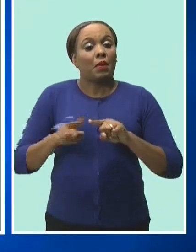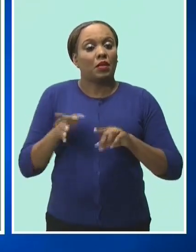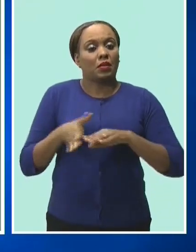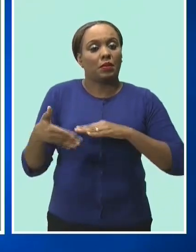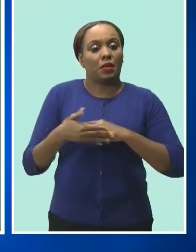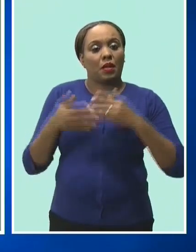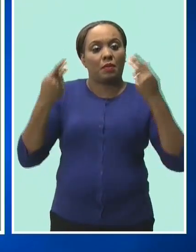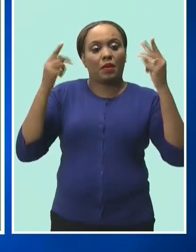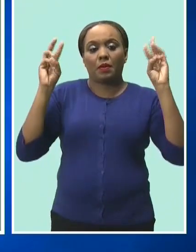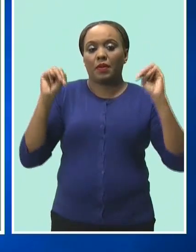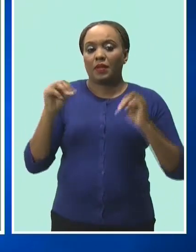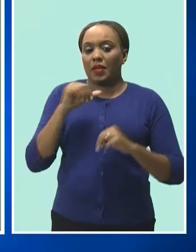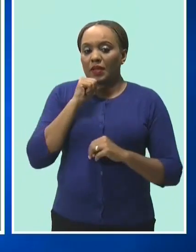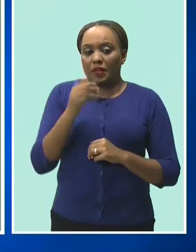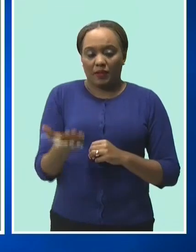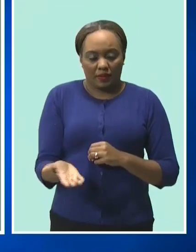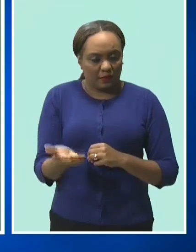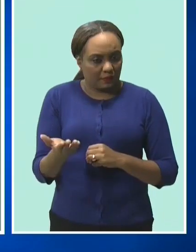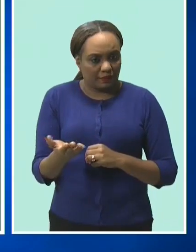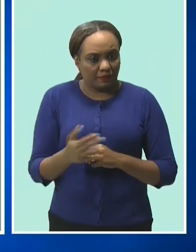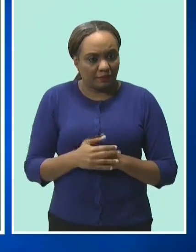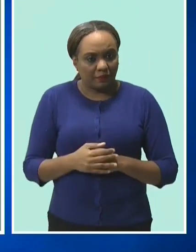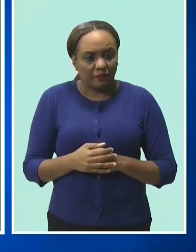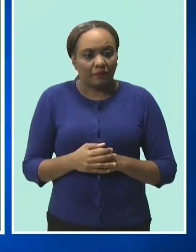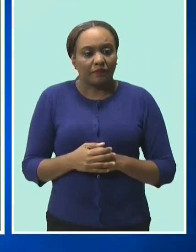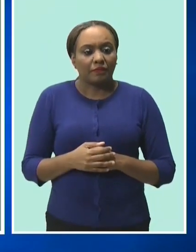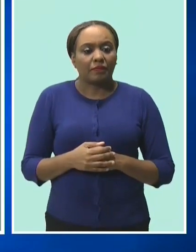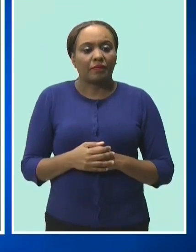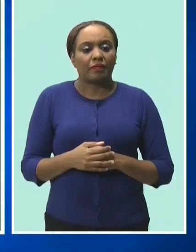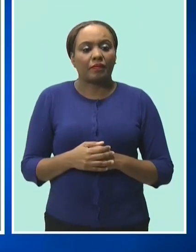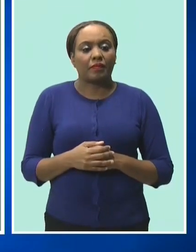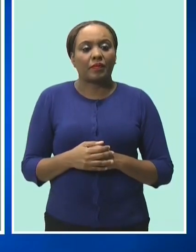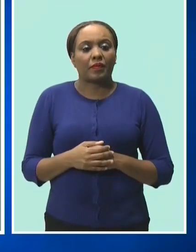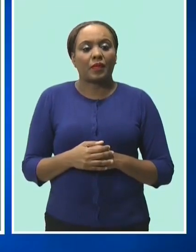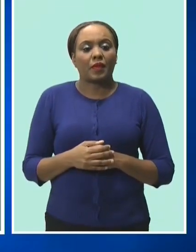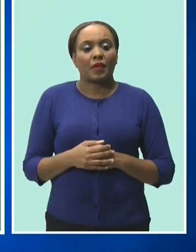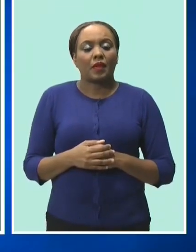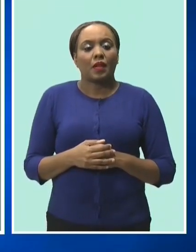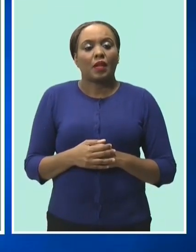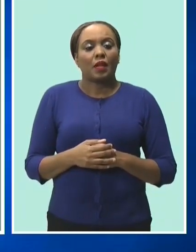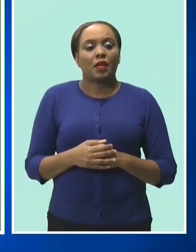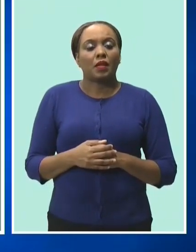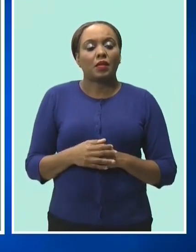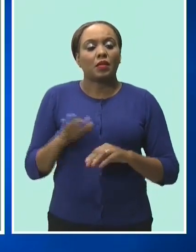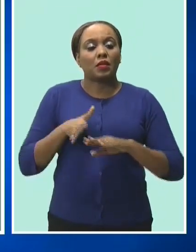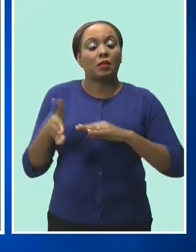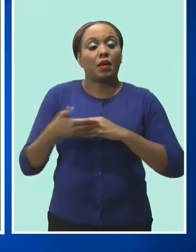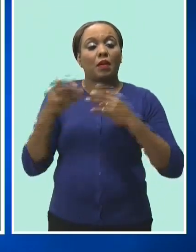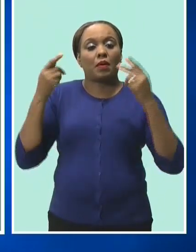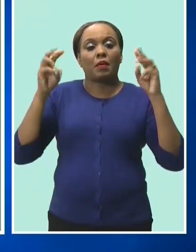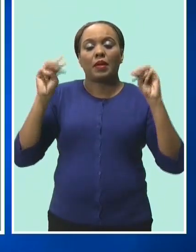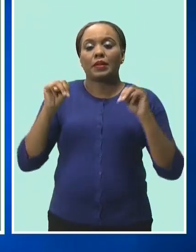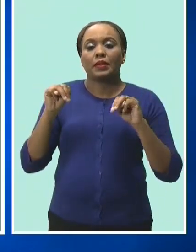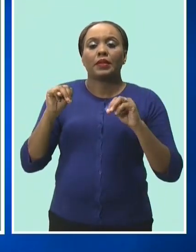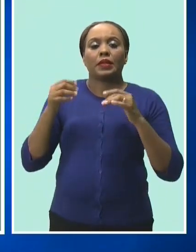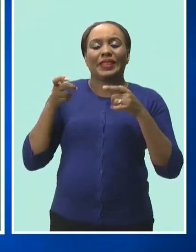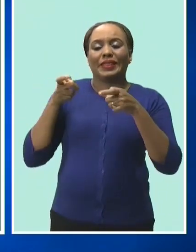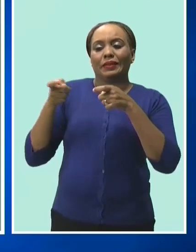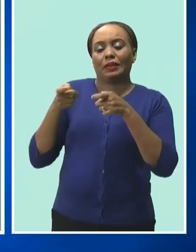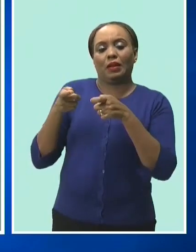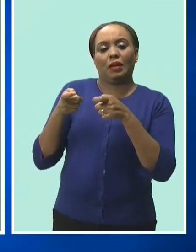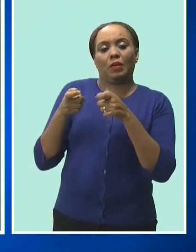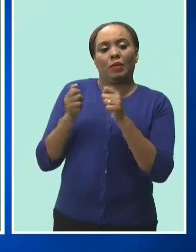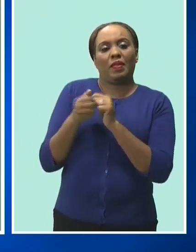Andrew Holness. Now, it was said that he is dealing with pressing electoral issues, but he was represented by Foreign